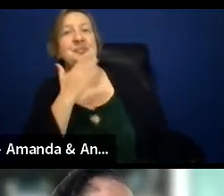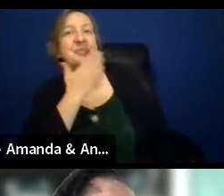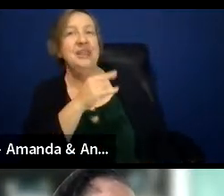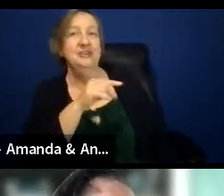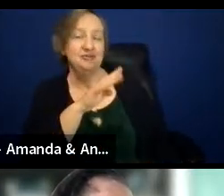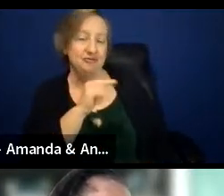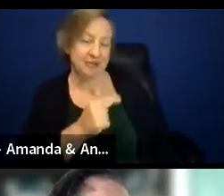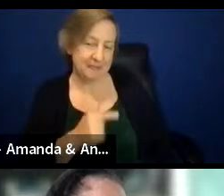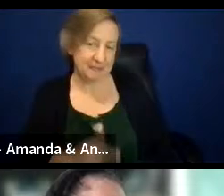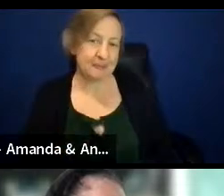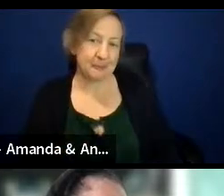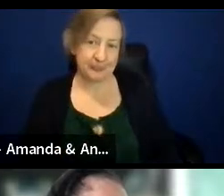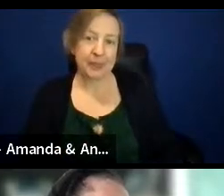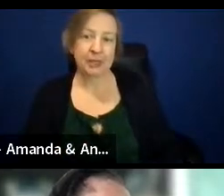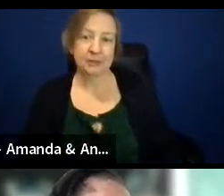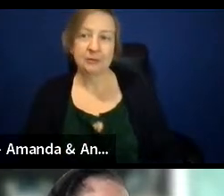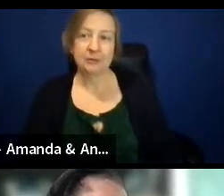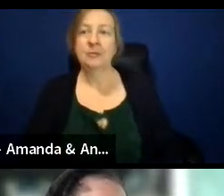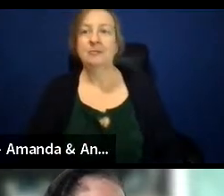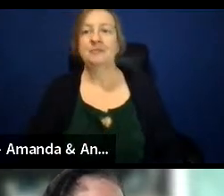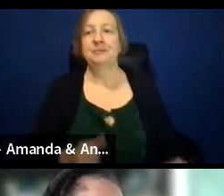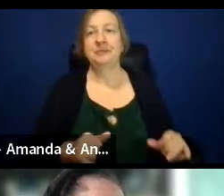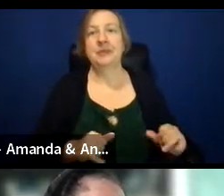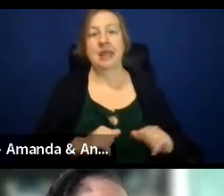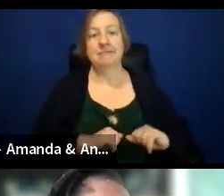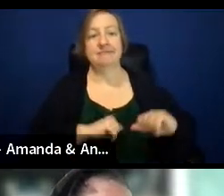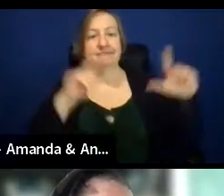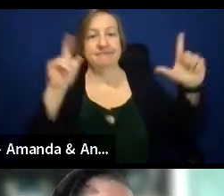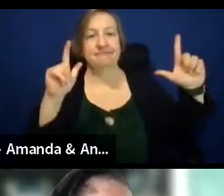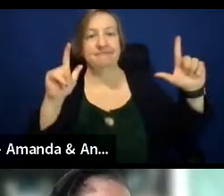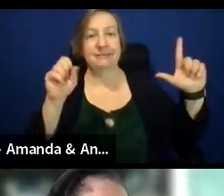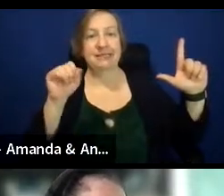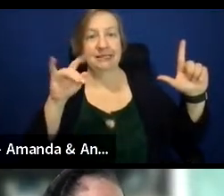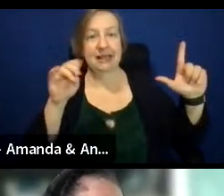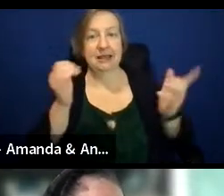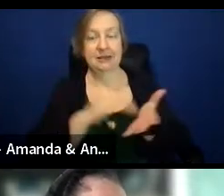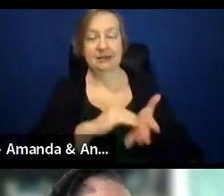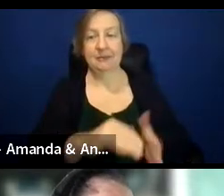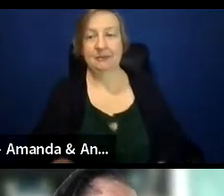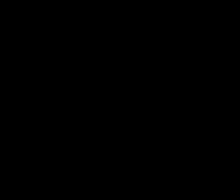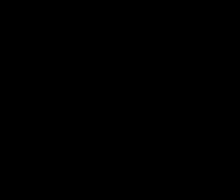Greg. We'll pull the slides back up again.